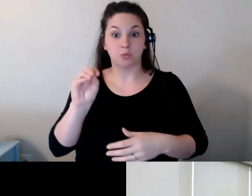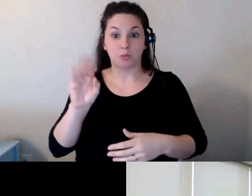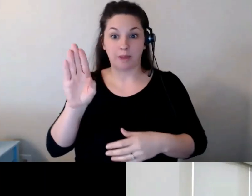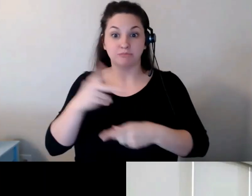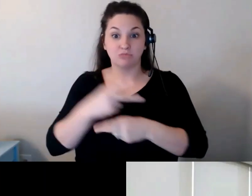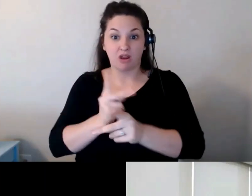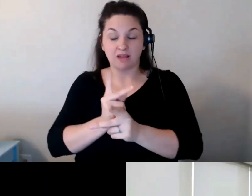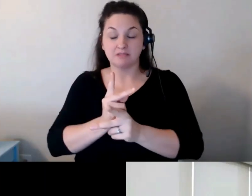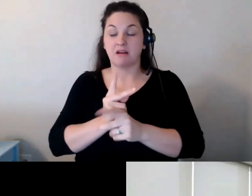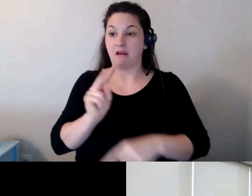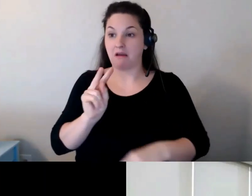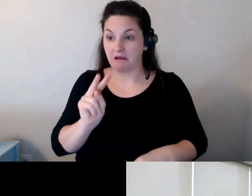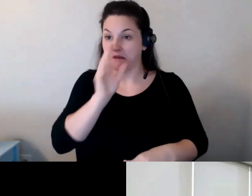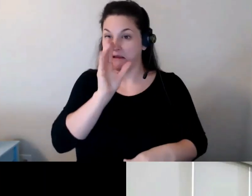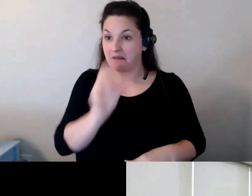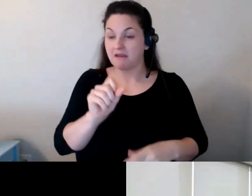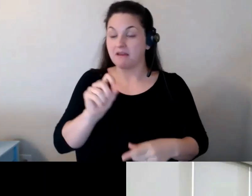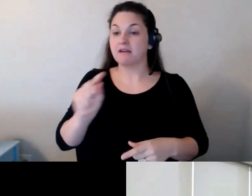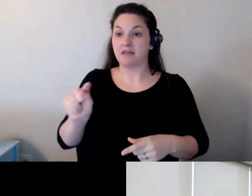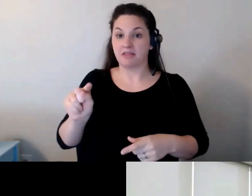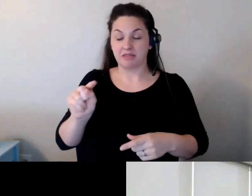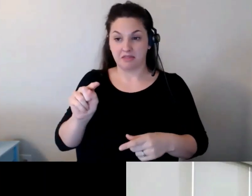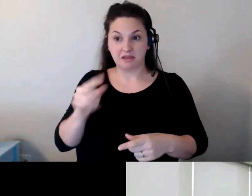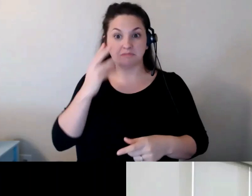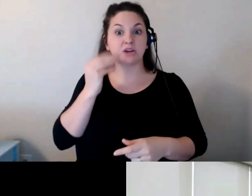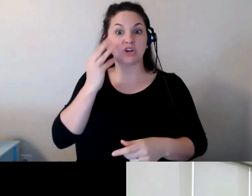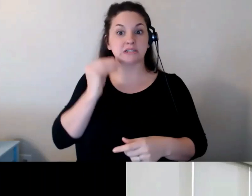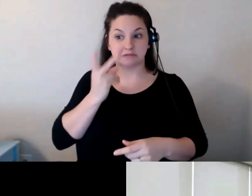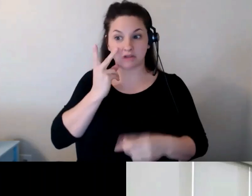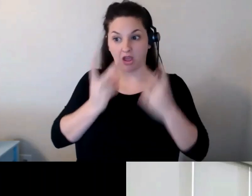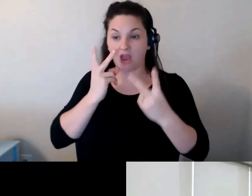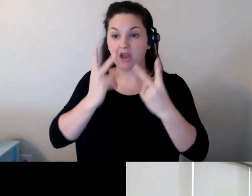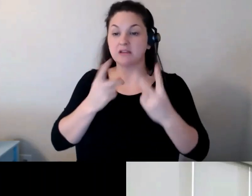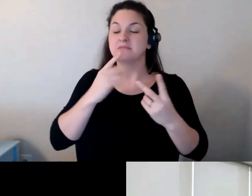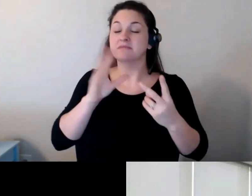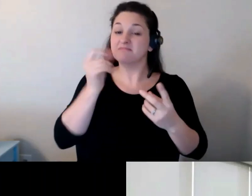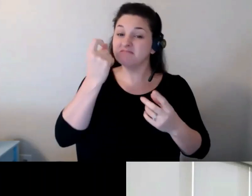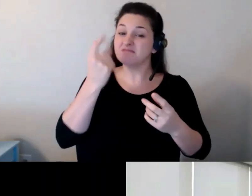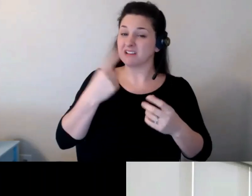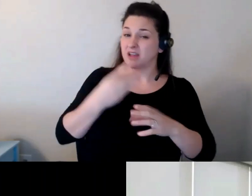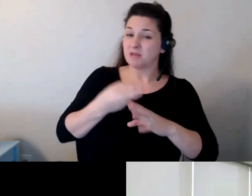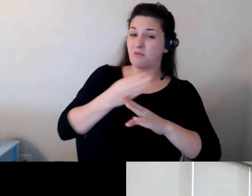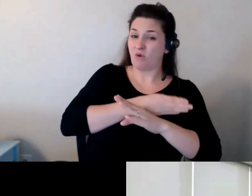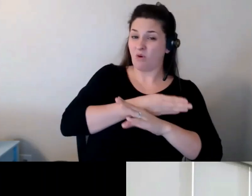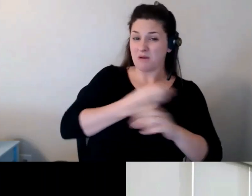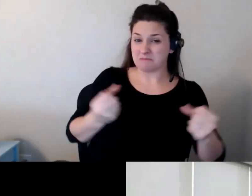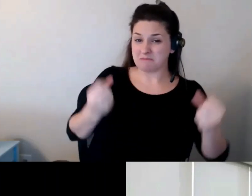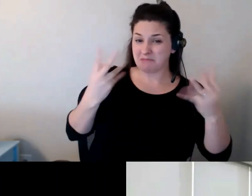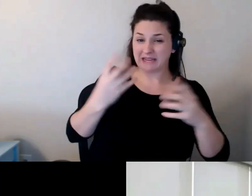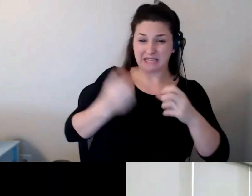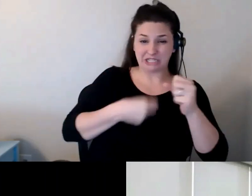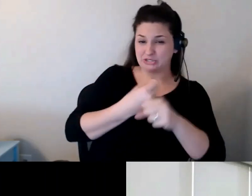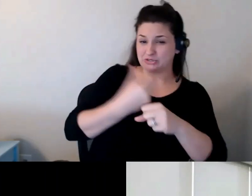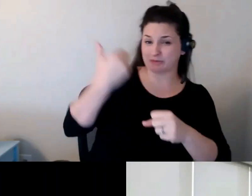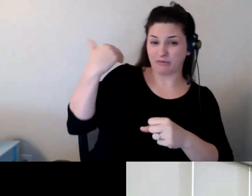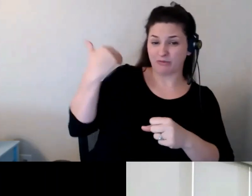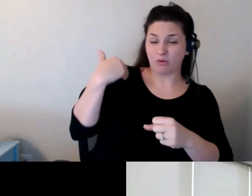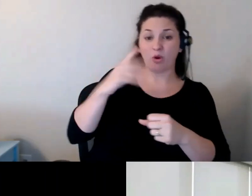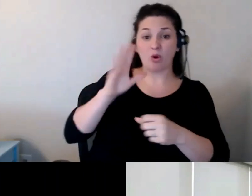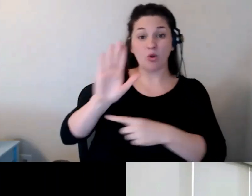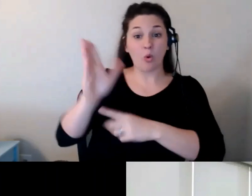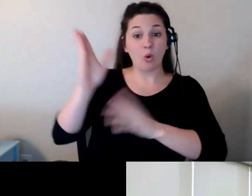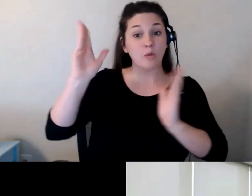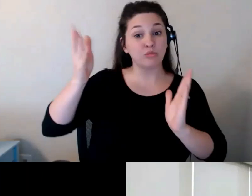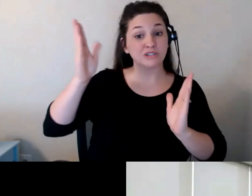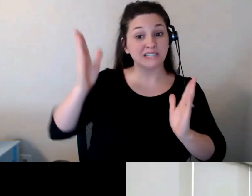before, but I said, you know, there were many years where you would take your presentation and put it in